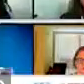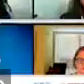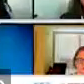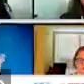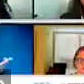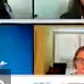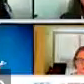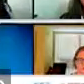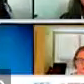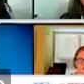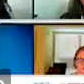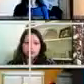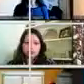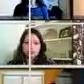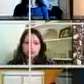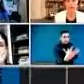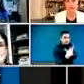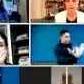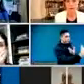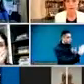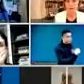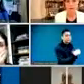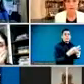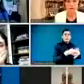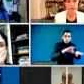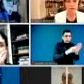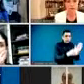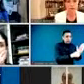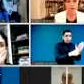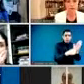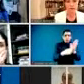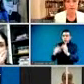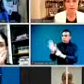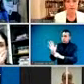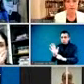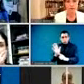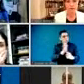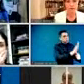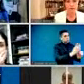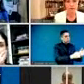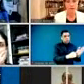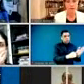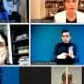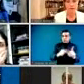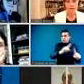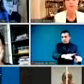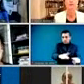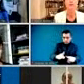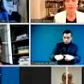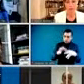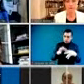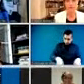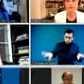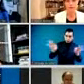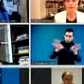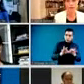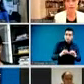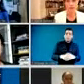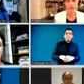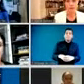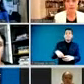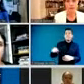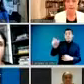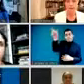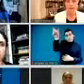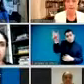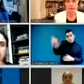journalists, more especially women journalists, can do a lot to help in this agenda. We need the he for she as well.